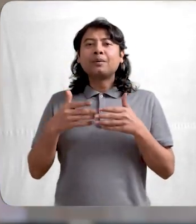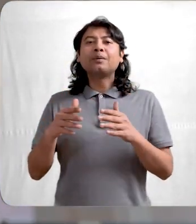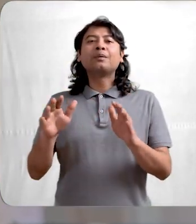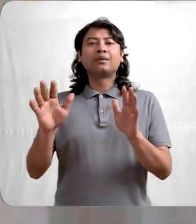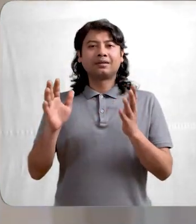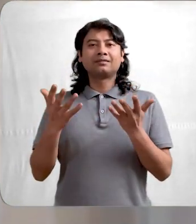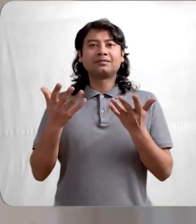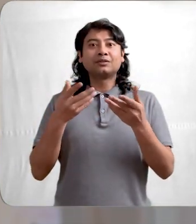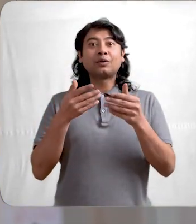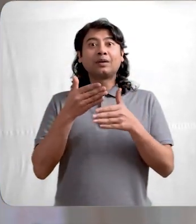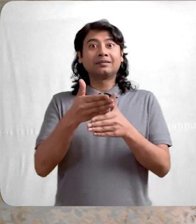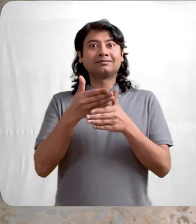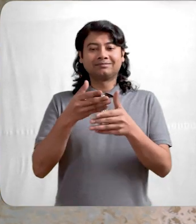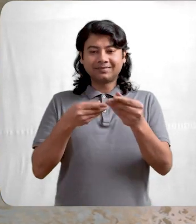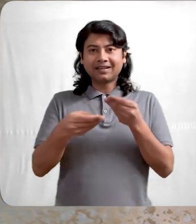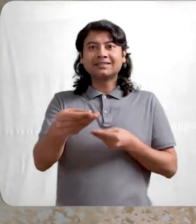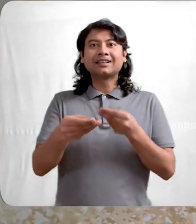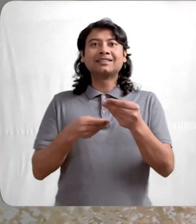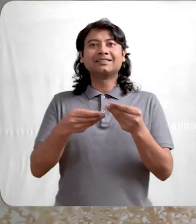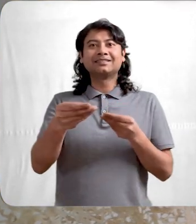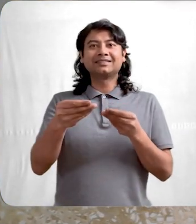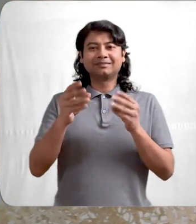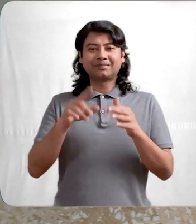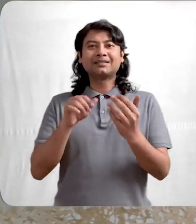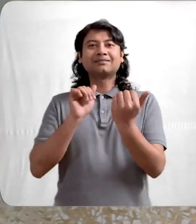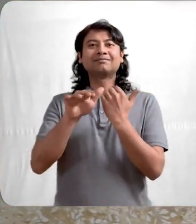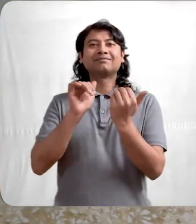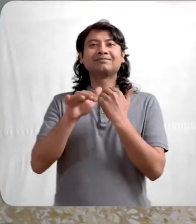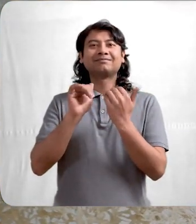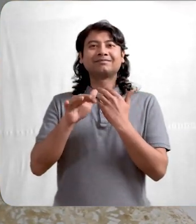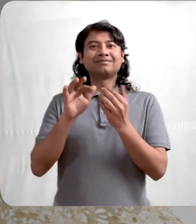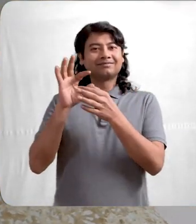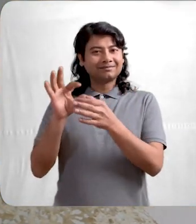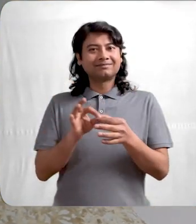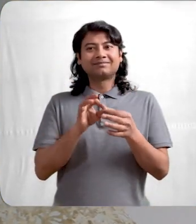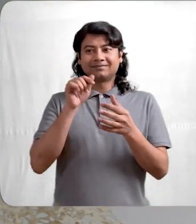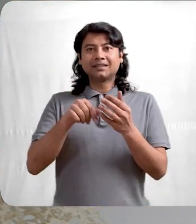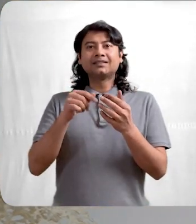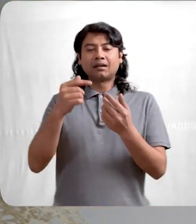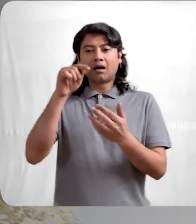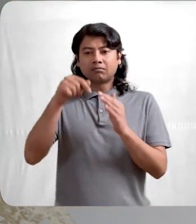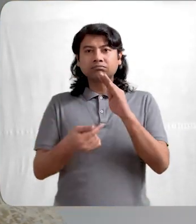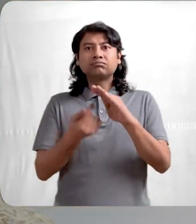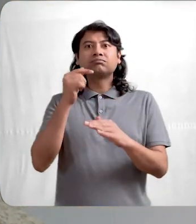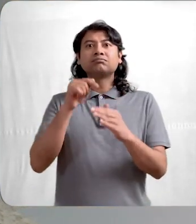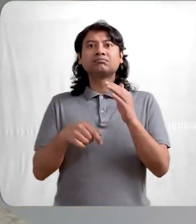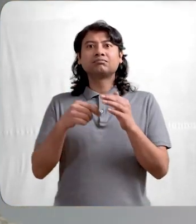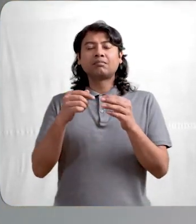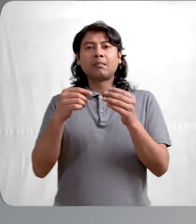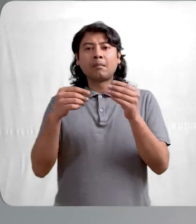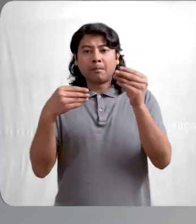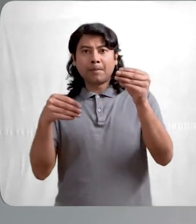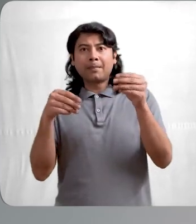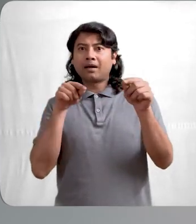out. So the idea of exchange, that is very important. For exchange to happen, you need that mechanism for things to come in and go out. So that is where the